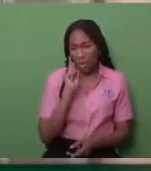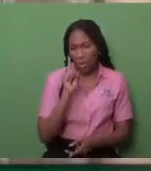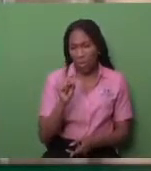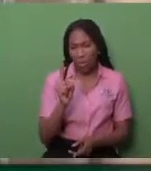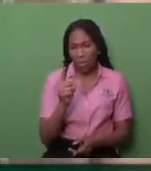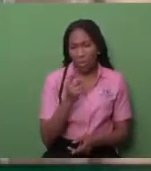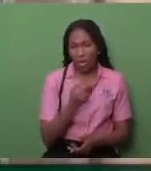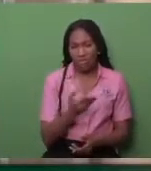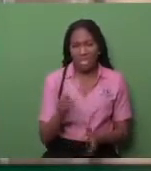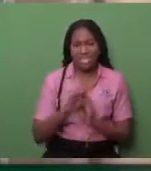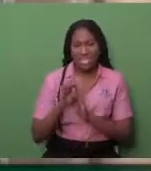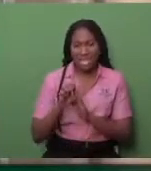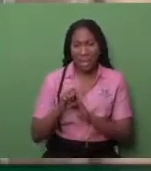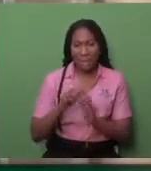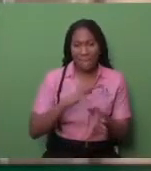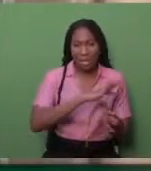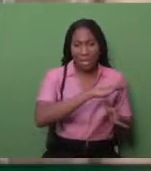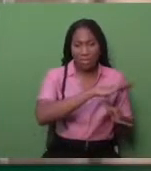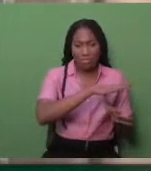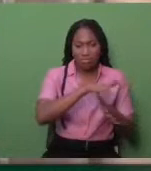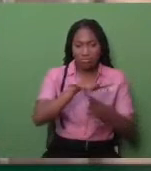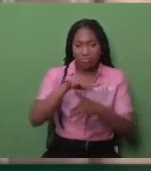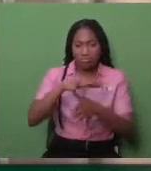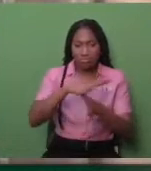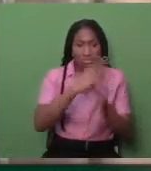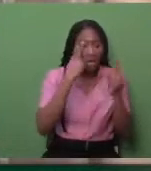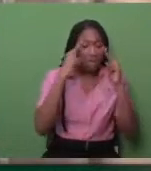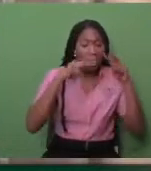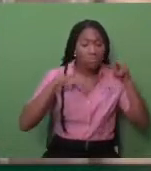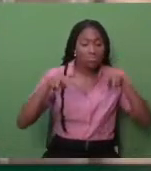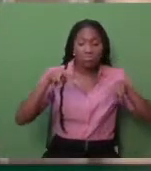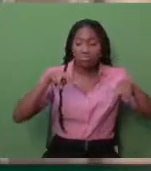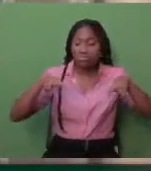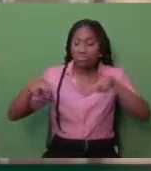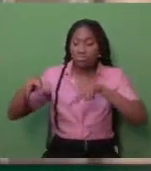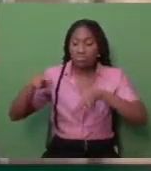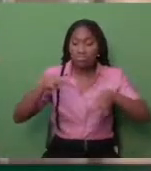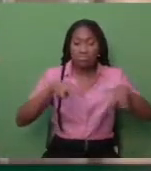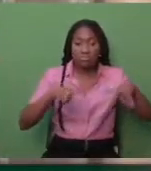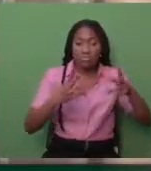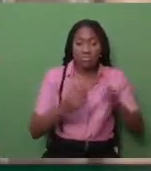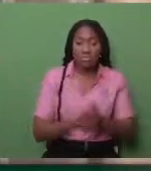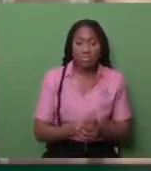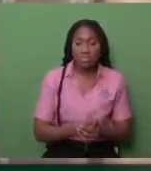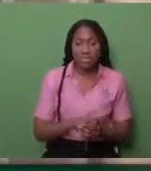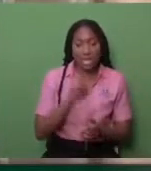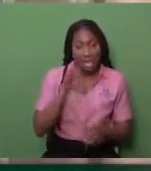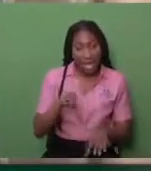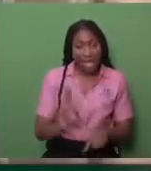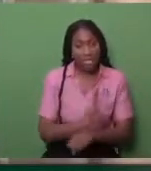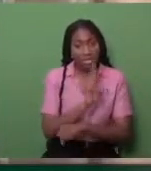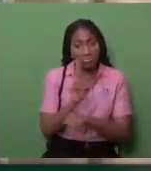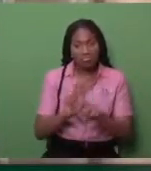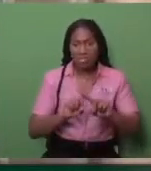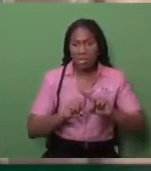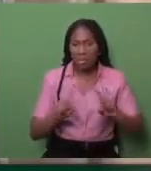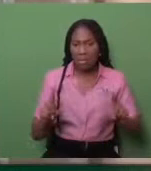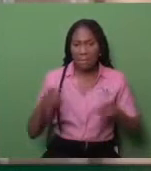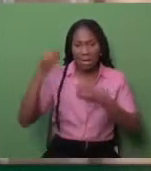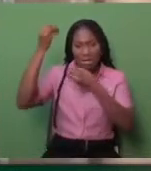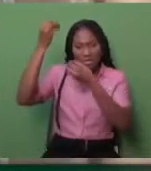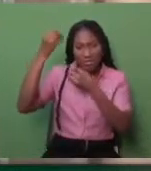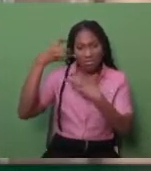drones would be utilized to provide surveillance. However, we are told that some of the units do not even have